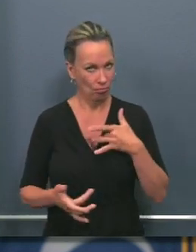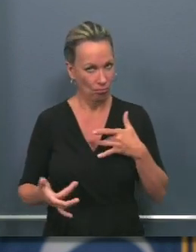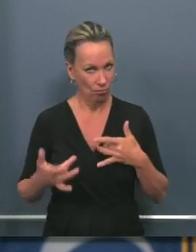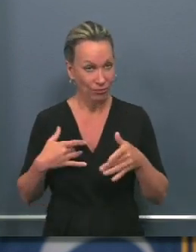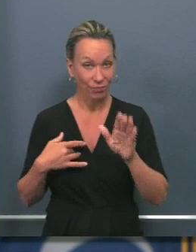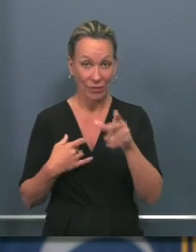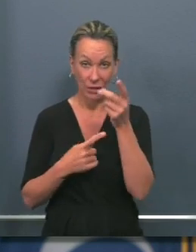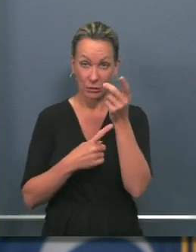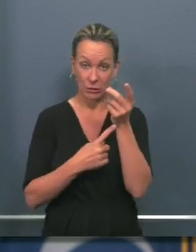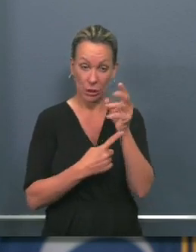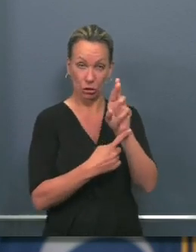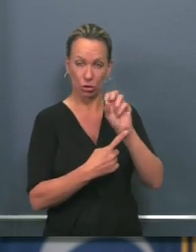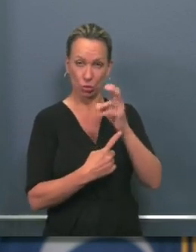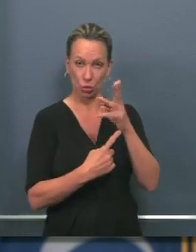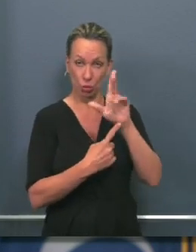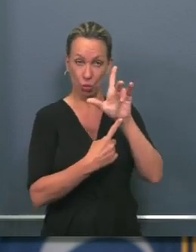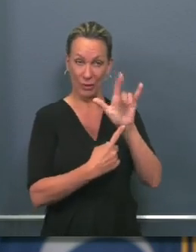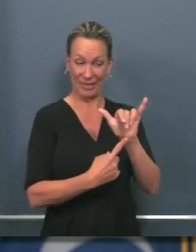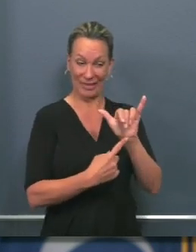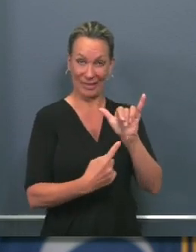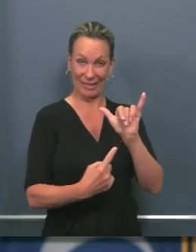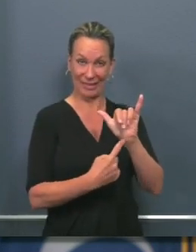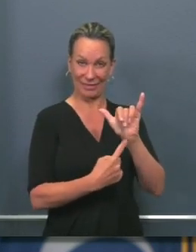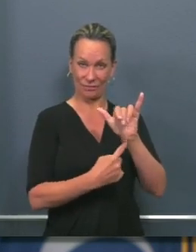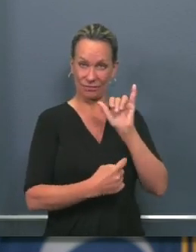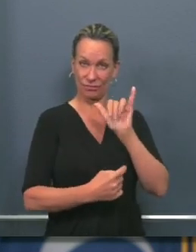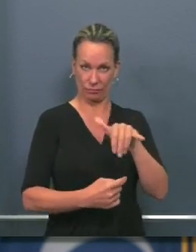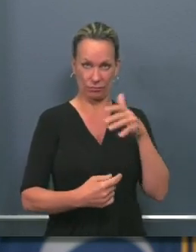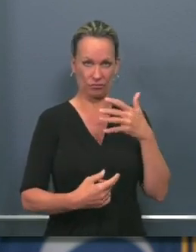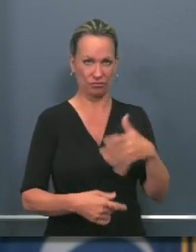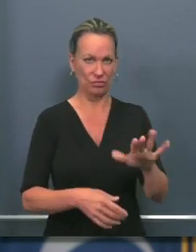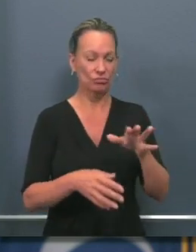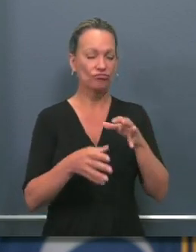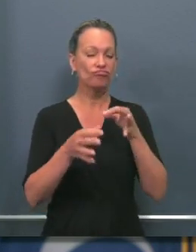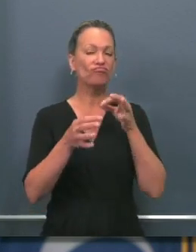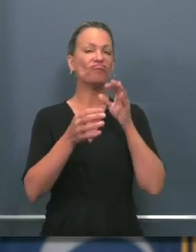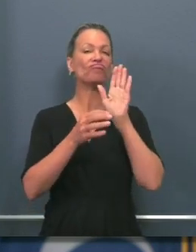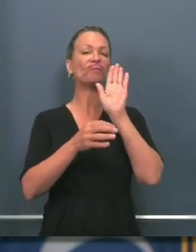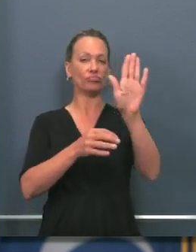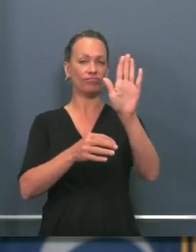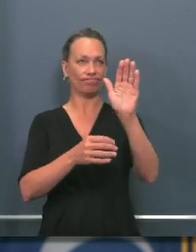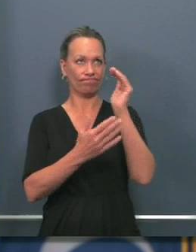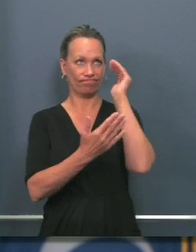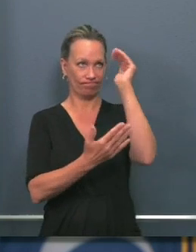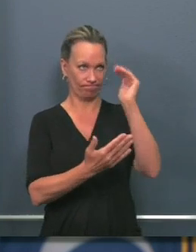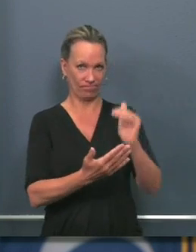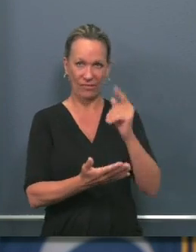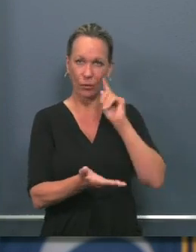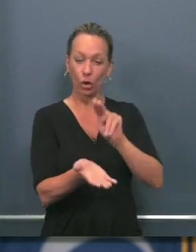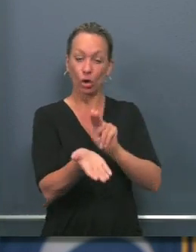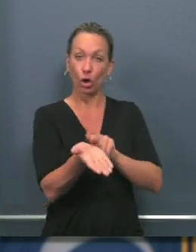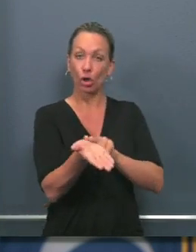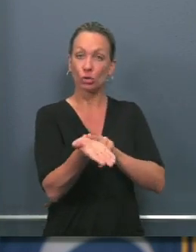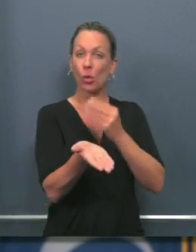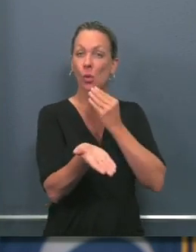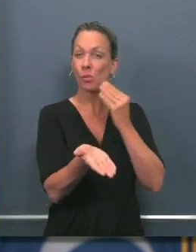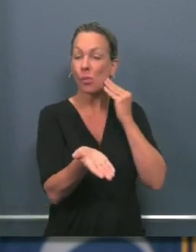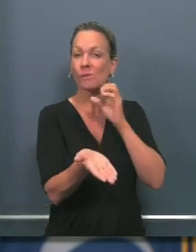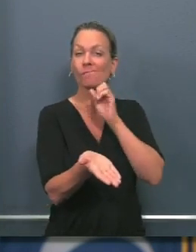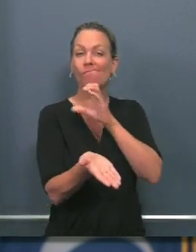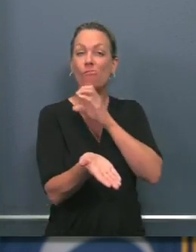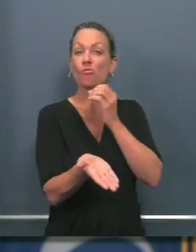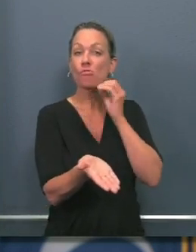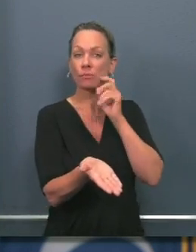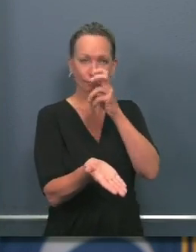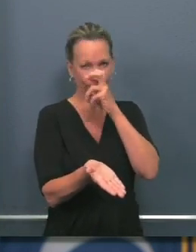on ad nauseum occasions updated you and others as it relates to our work in skilled nursing facilities and other